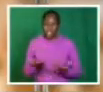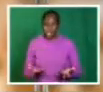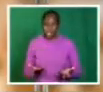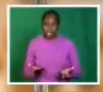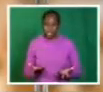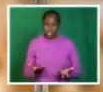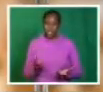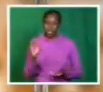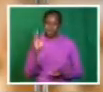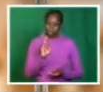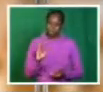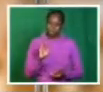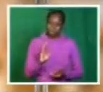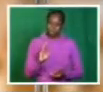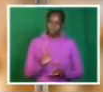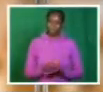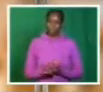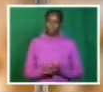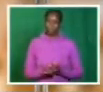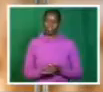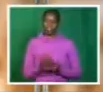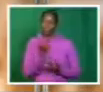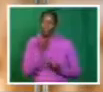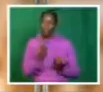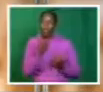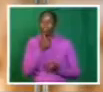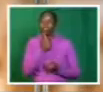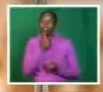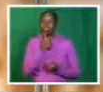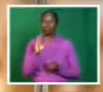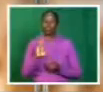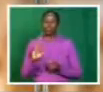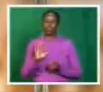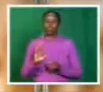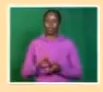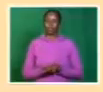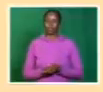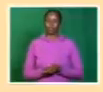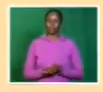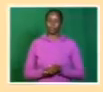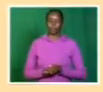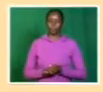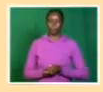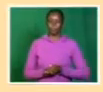is by factorization. So let's use factorization in our case. So